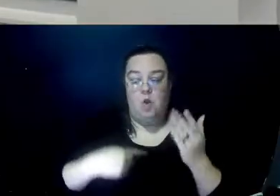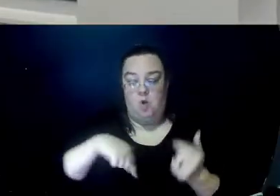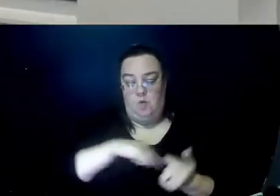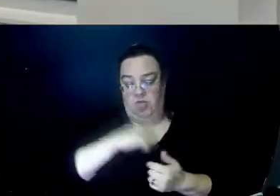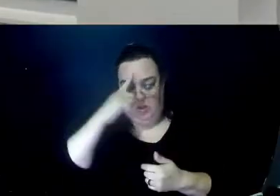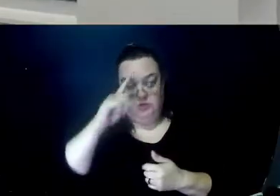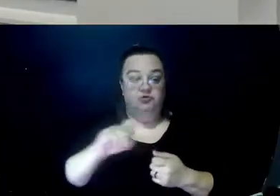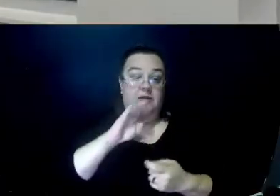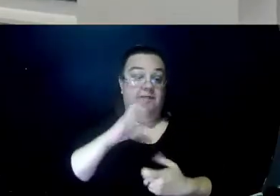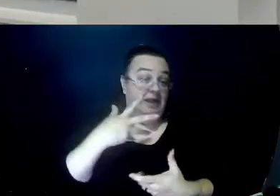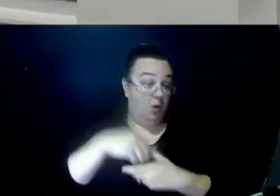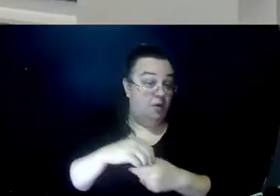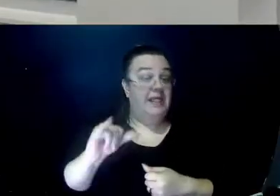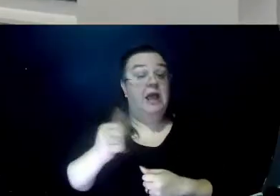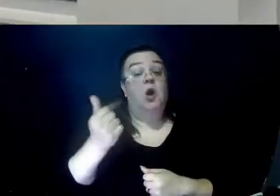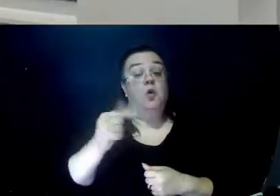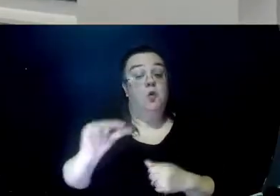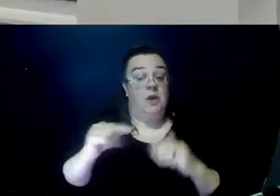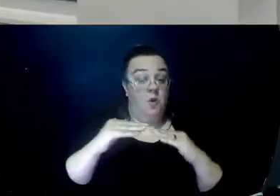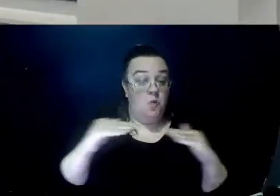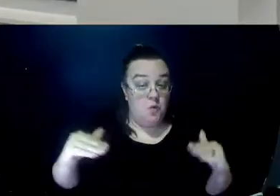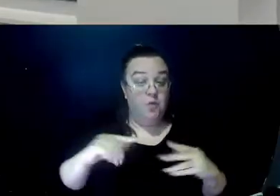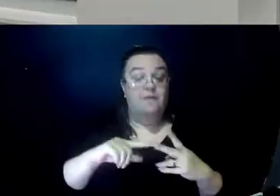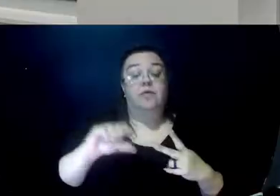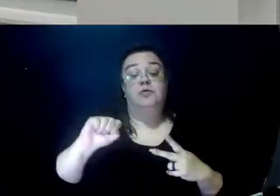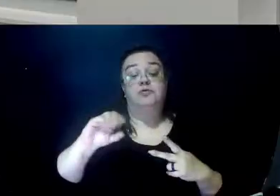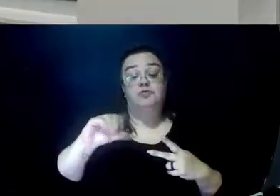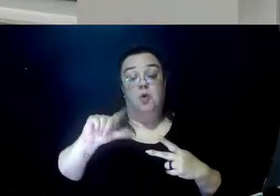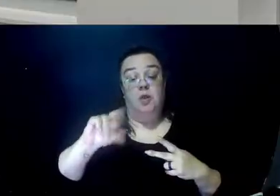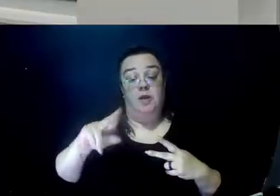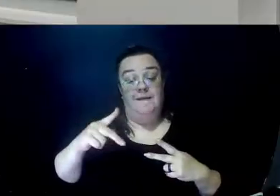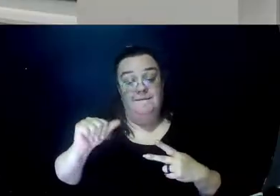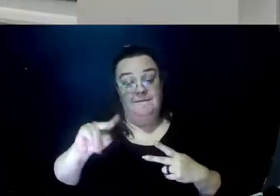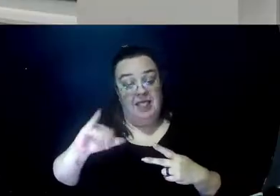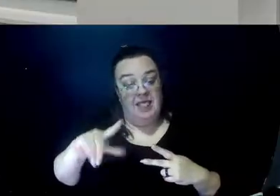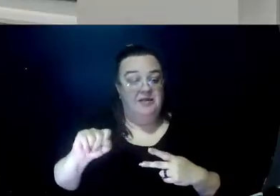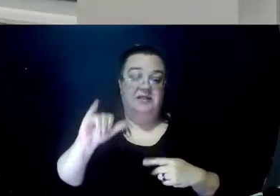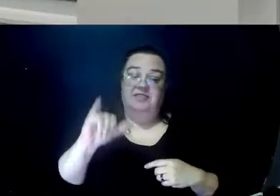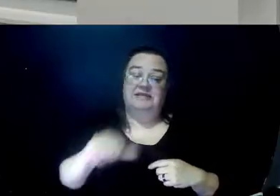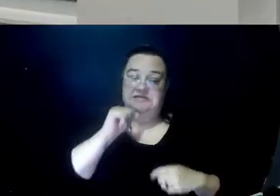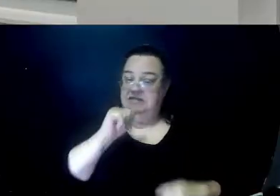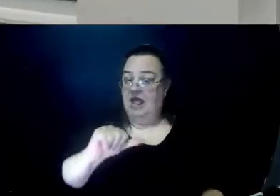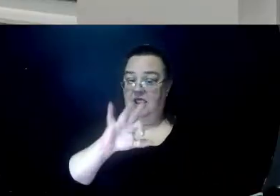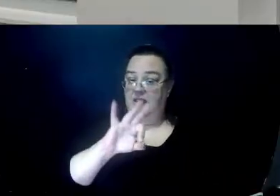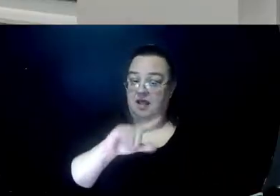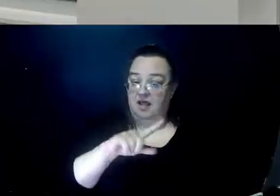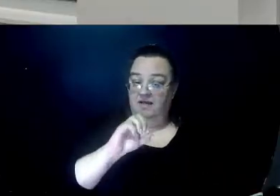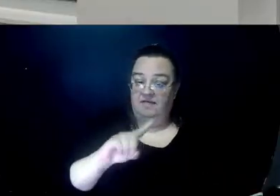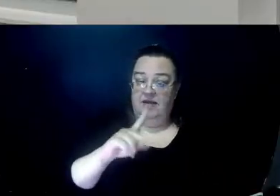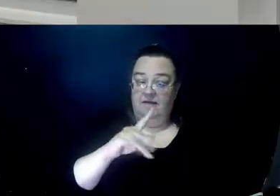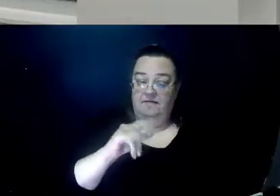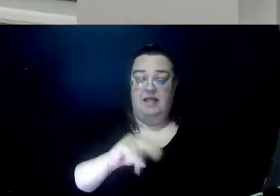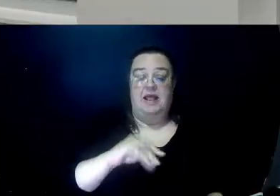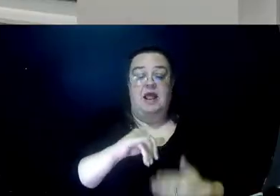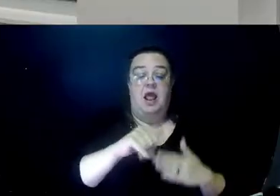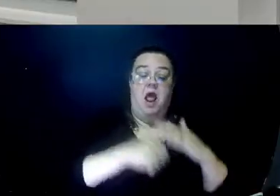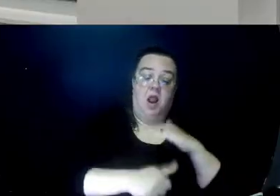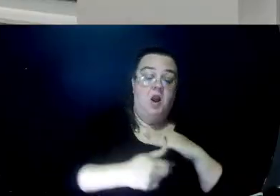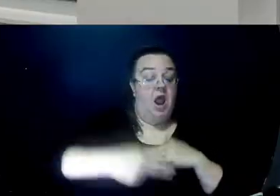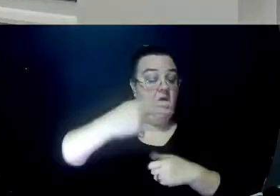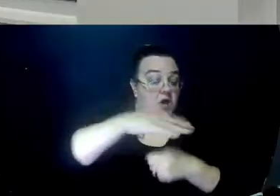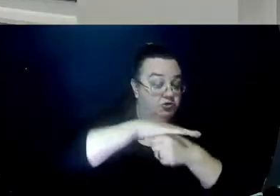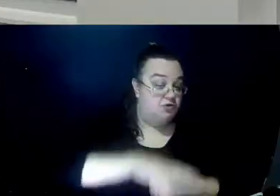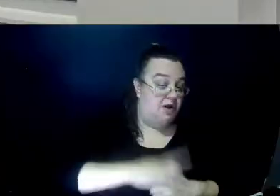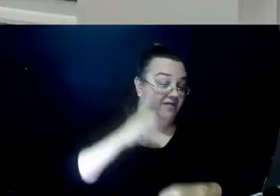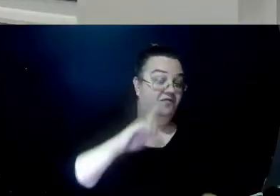incorporated, like a green roof, solar panels. This is in the floodplain that's under high stress for Lower